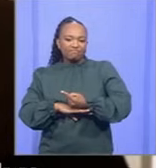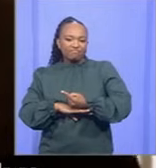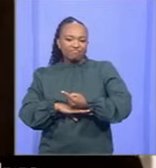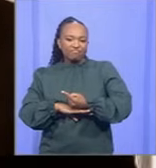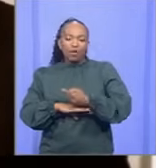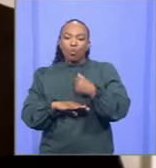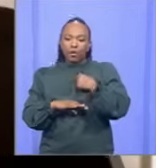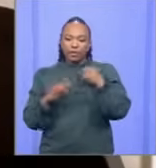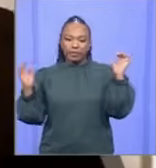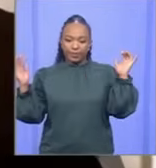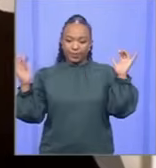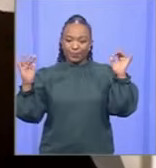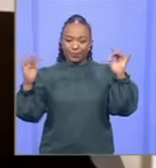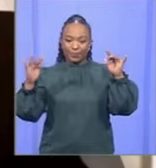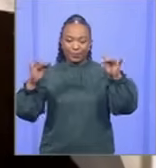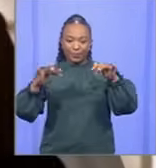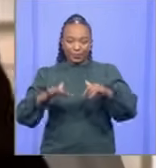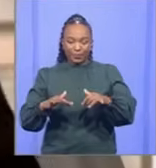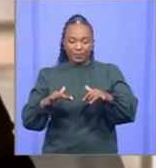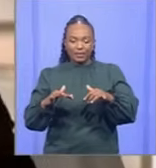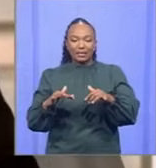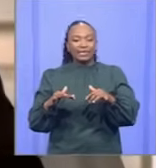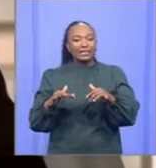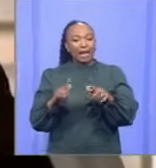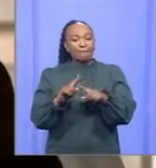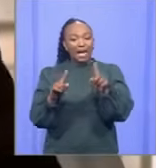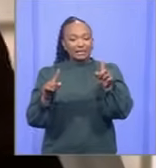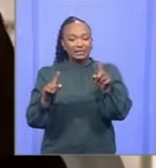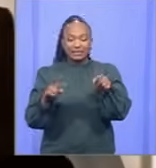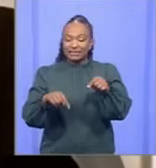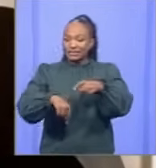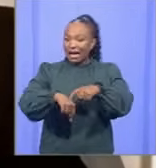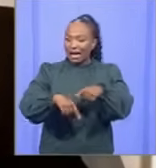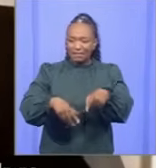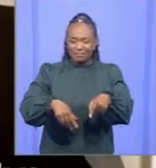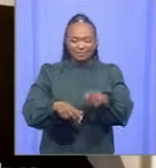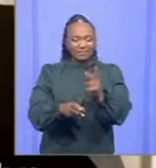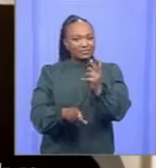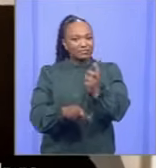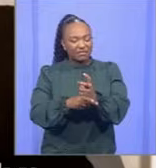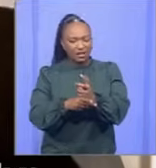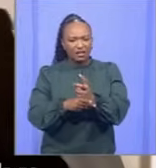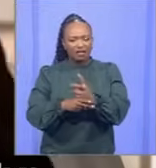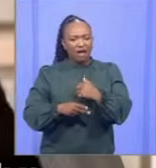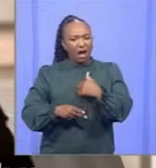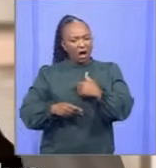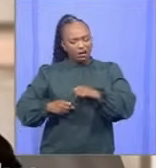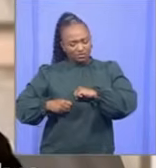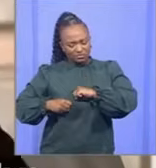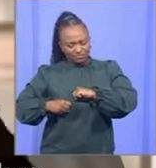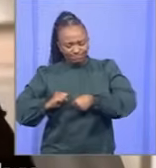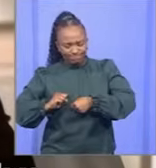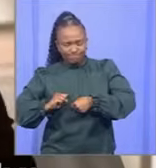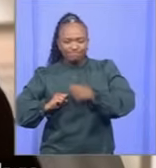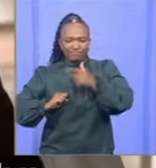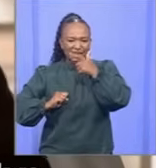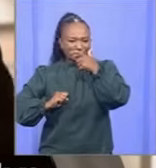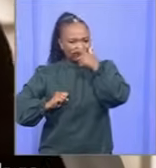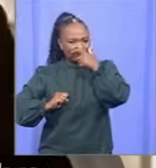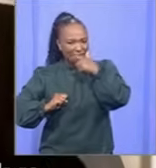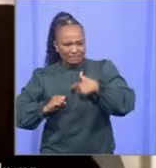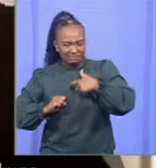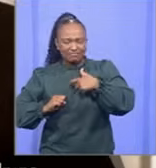gathered here in a very difficult time, with pain in our hearts, with sorrow in our hearts,